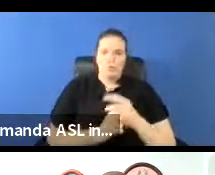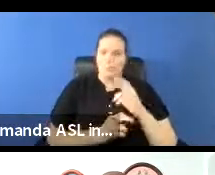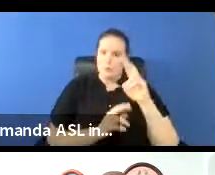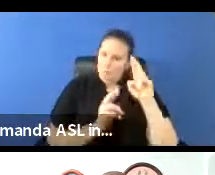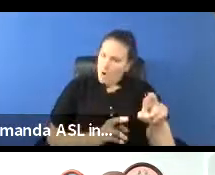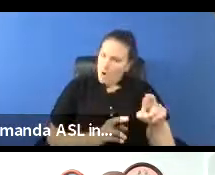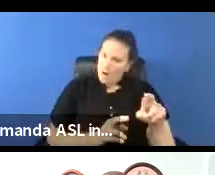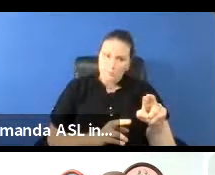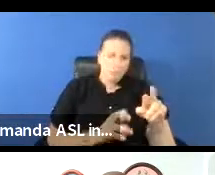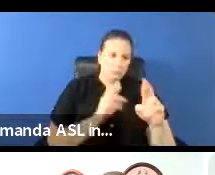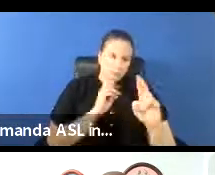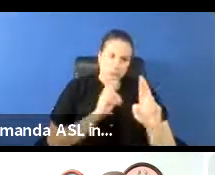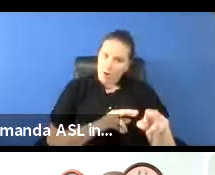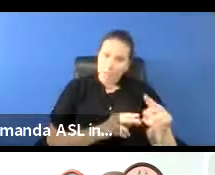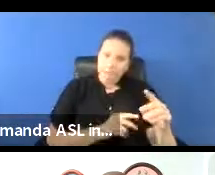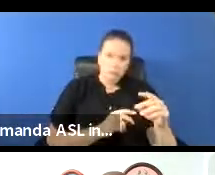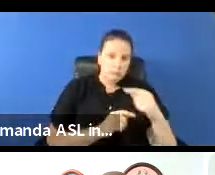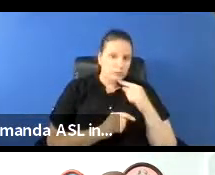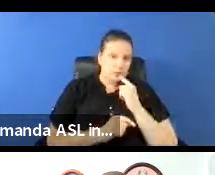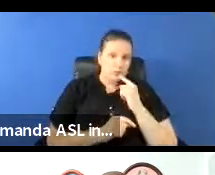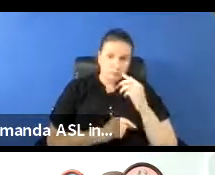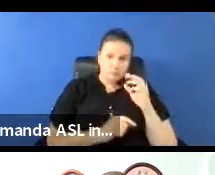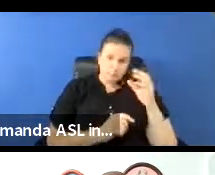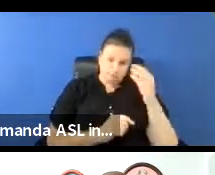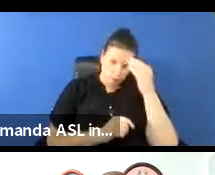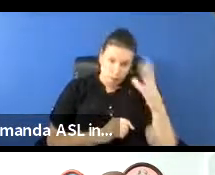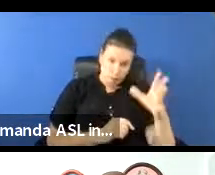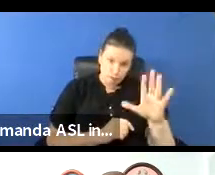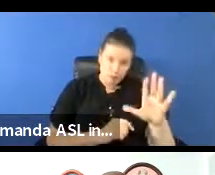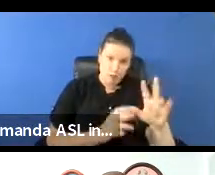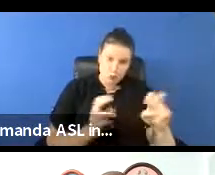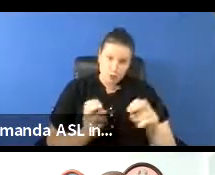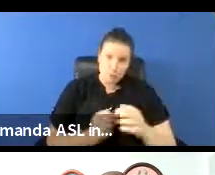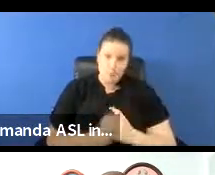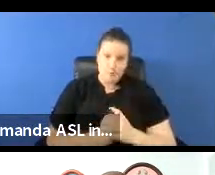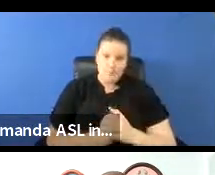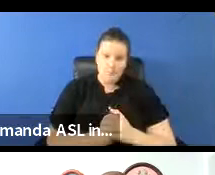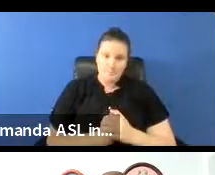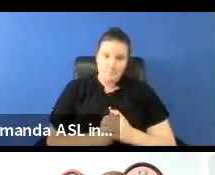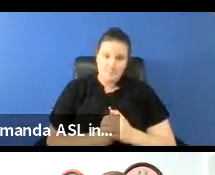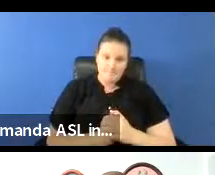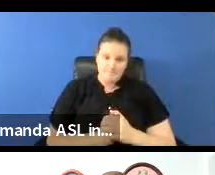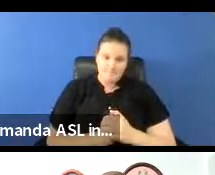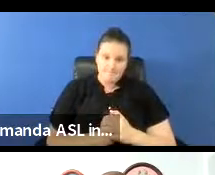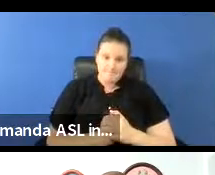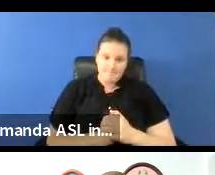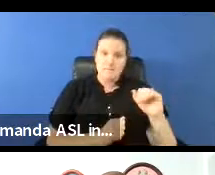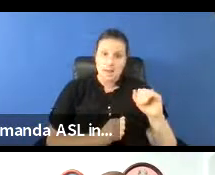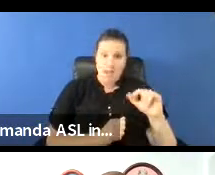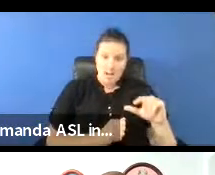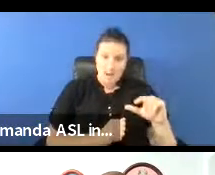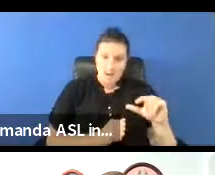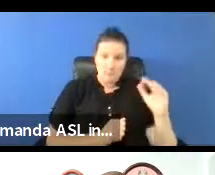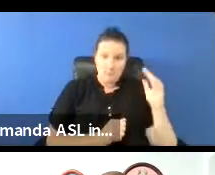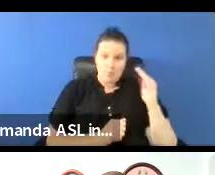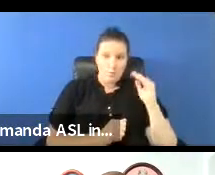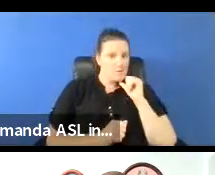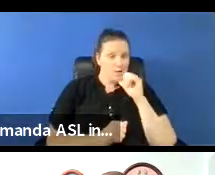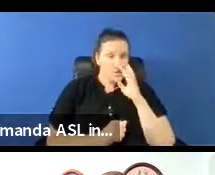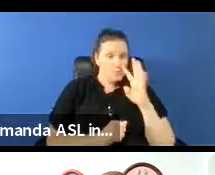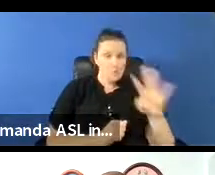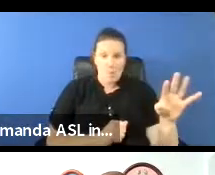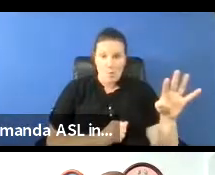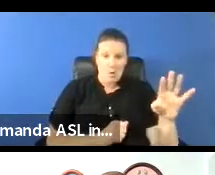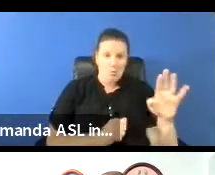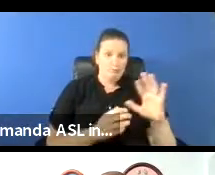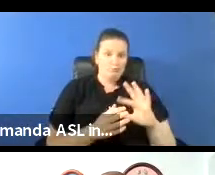in a serious manner to these issues. So I just wanted to let the CAG know that we are not ignoring